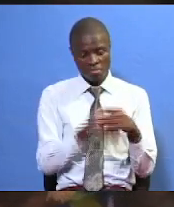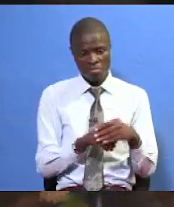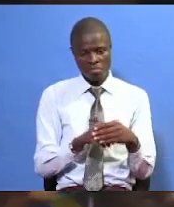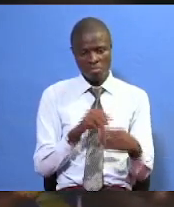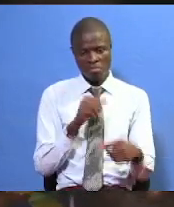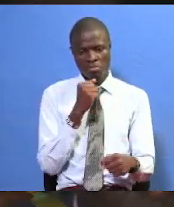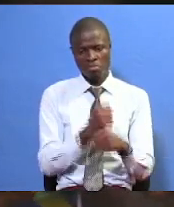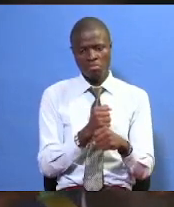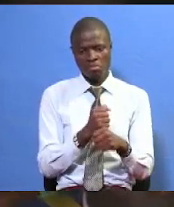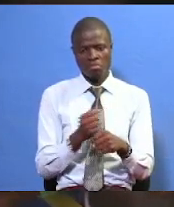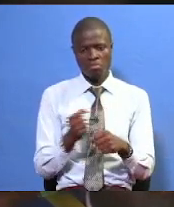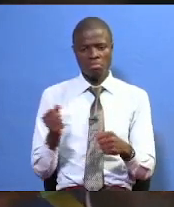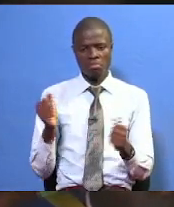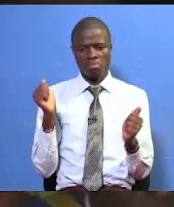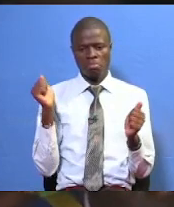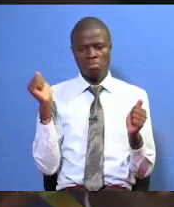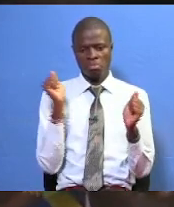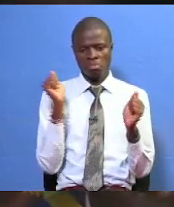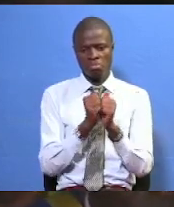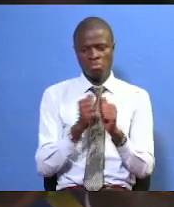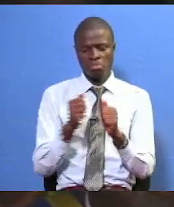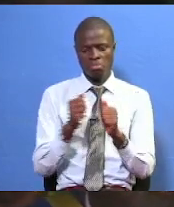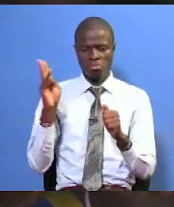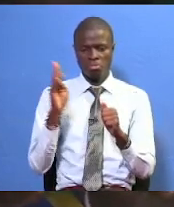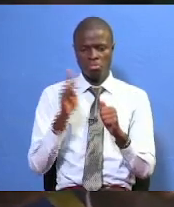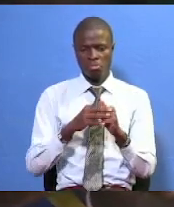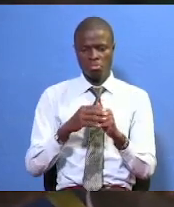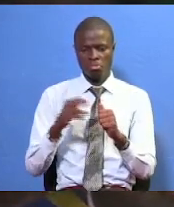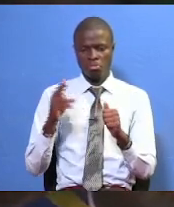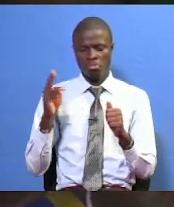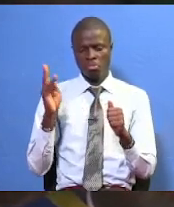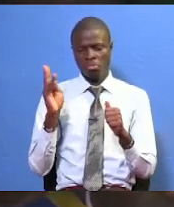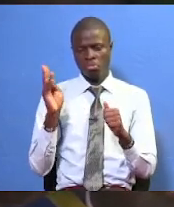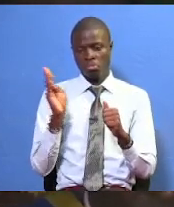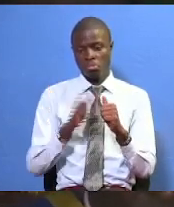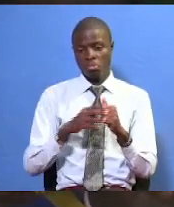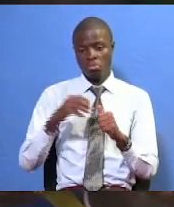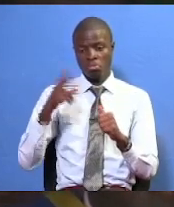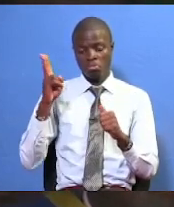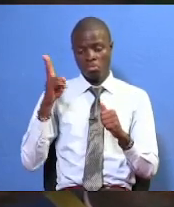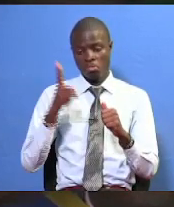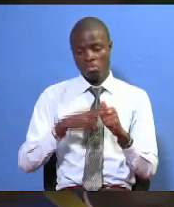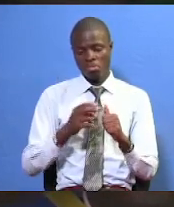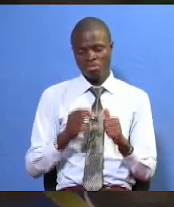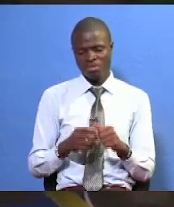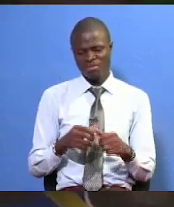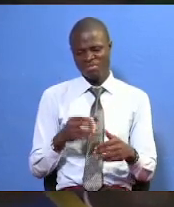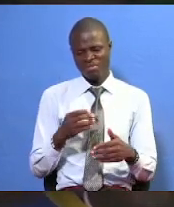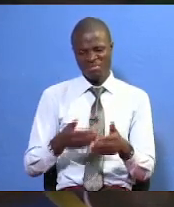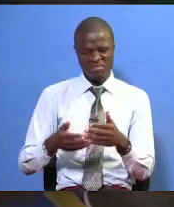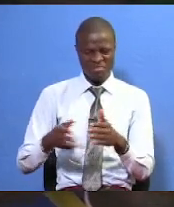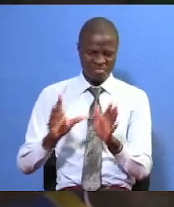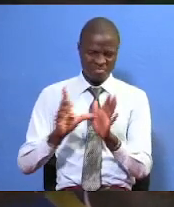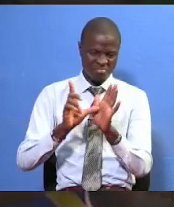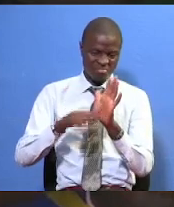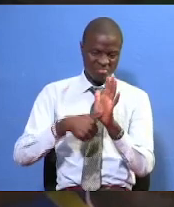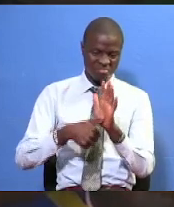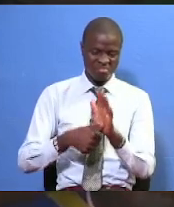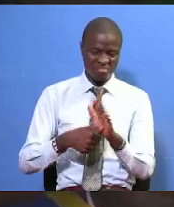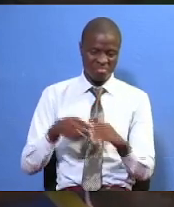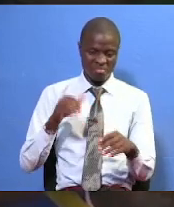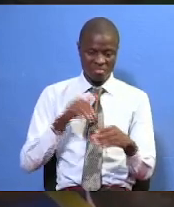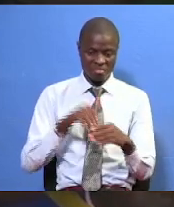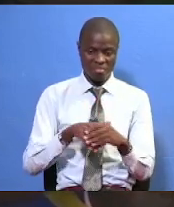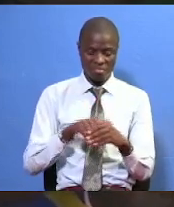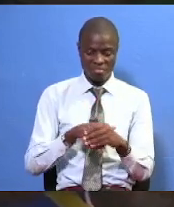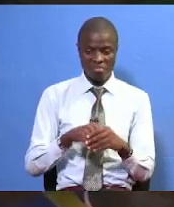1997 with a Bachelor of Education Arts degree from the School of Education, and later in 2019 with